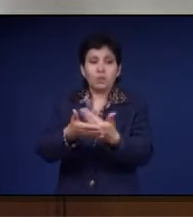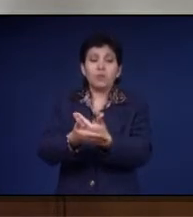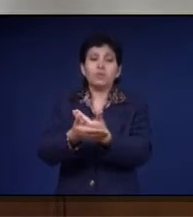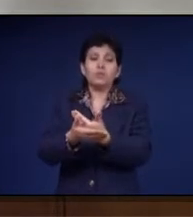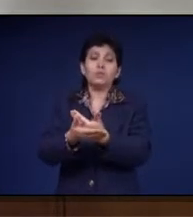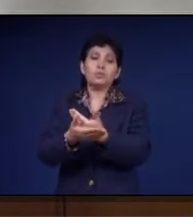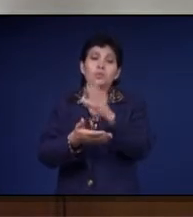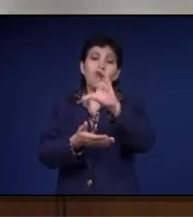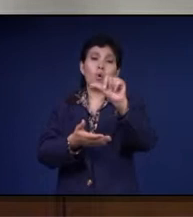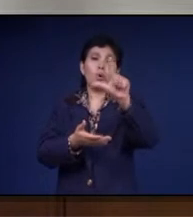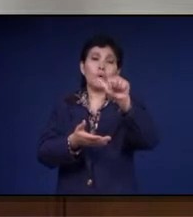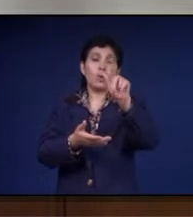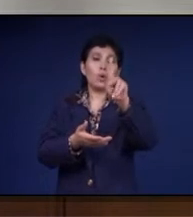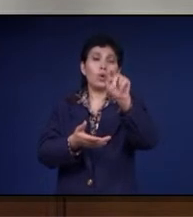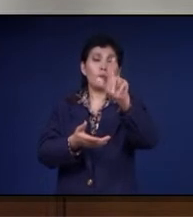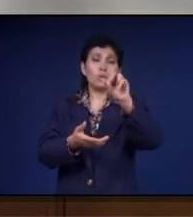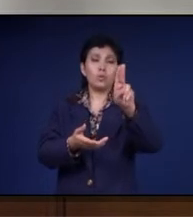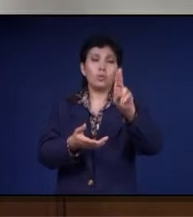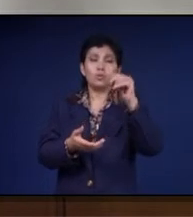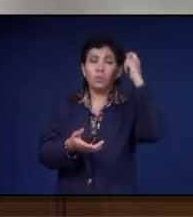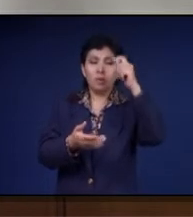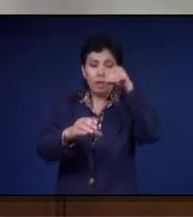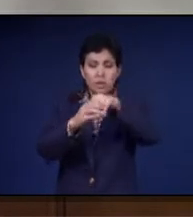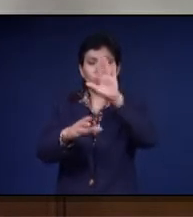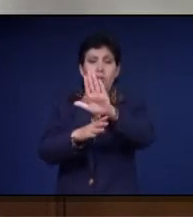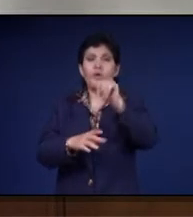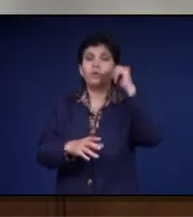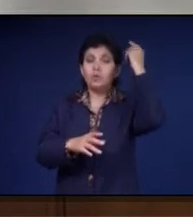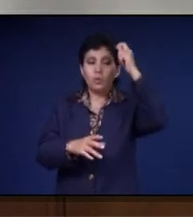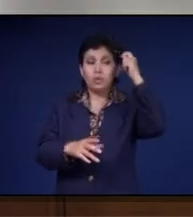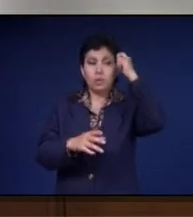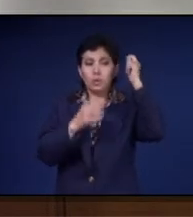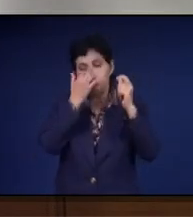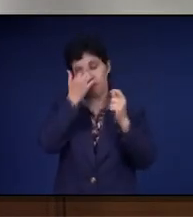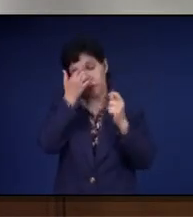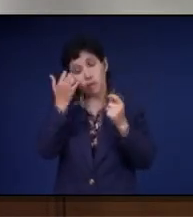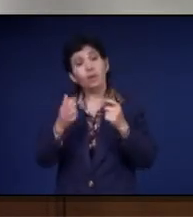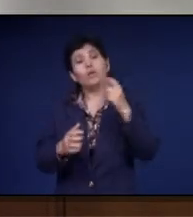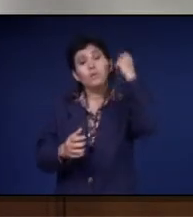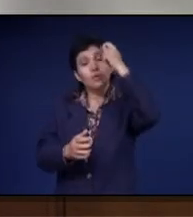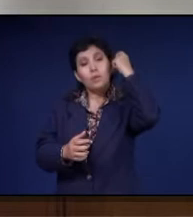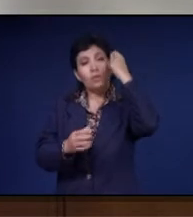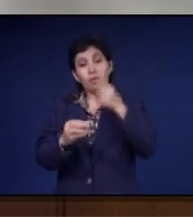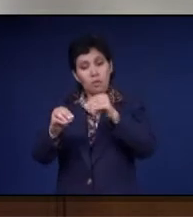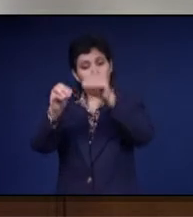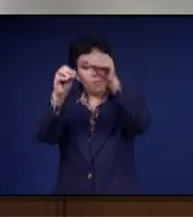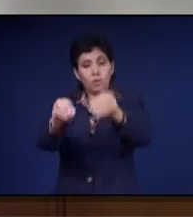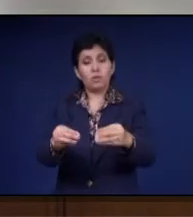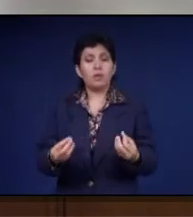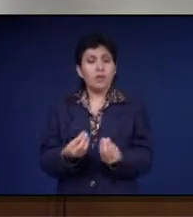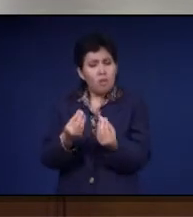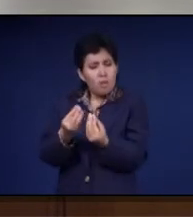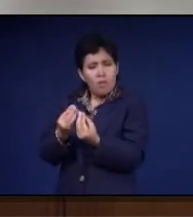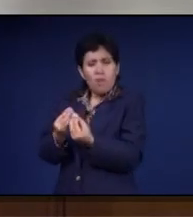the theory. Theory is usually, it's not just one sentence. A theory put in a lot of factors and